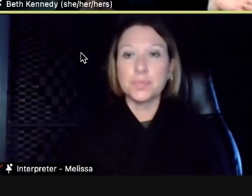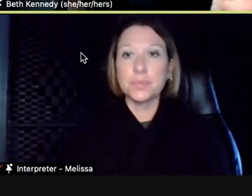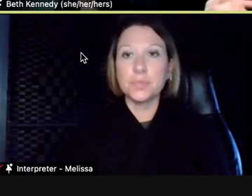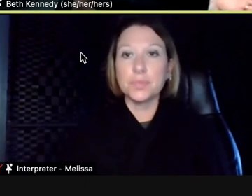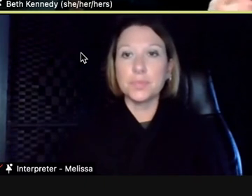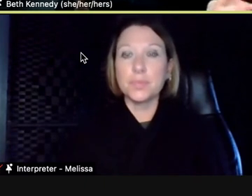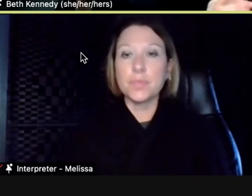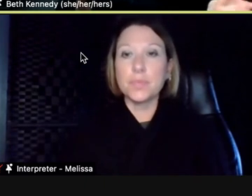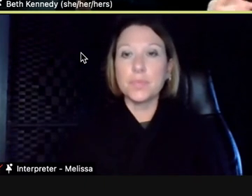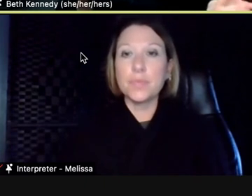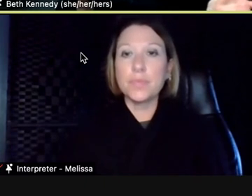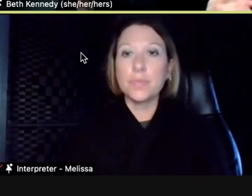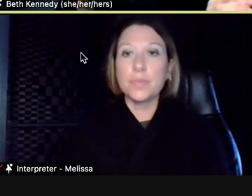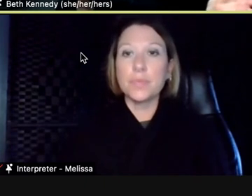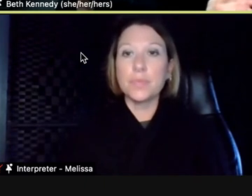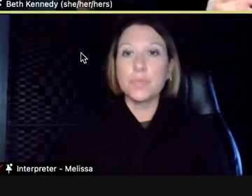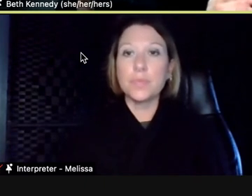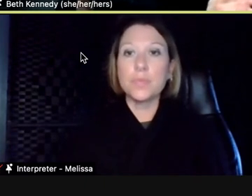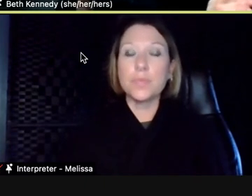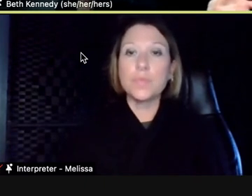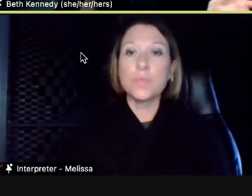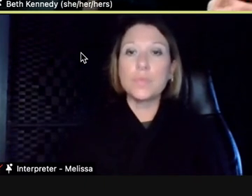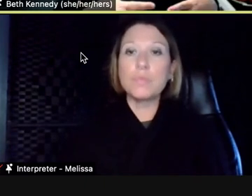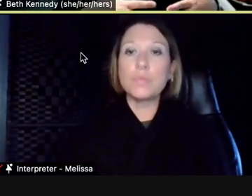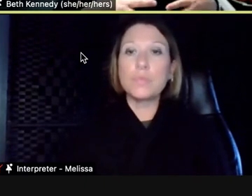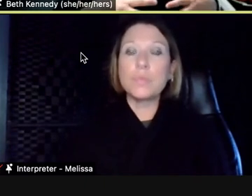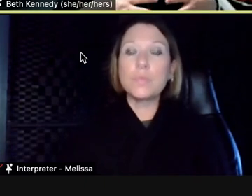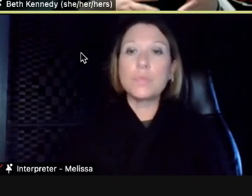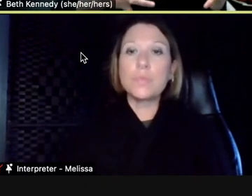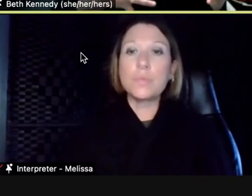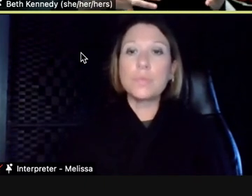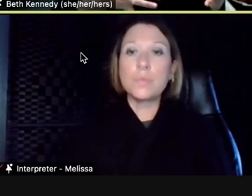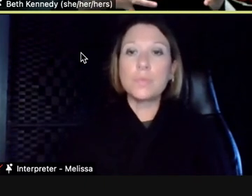and more supported on higher levels